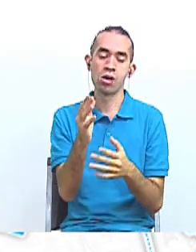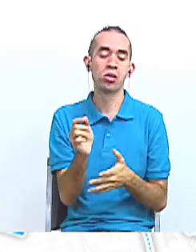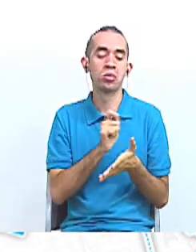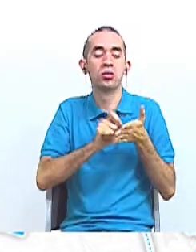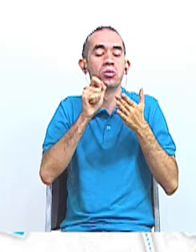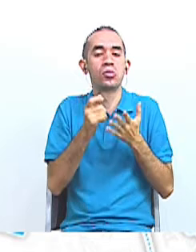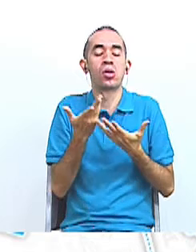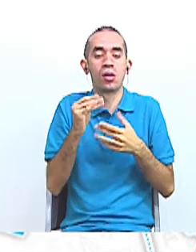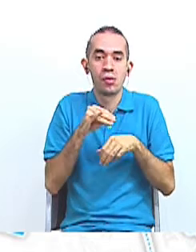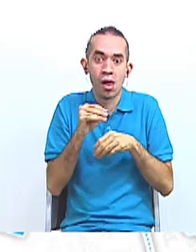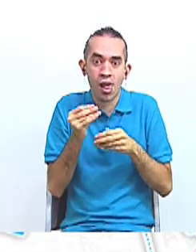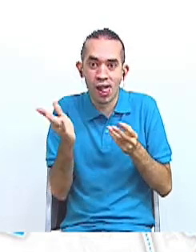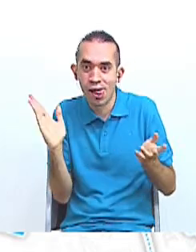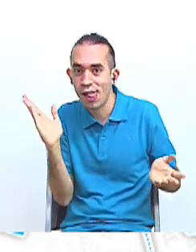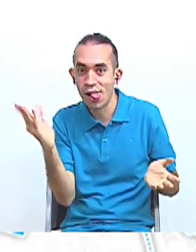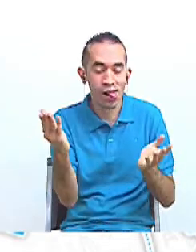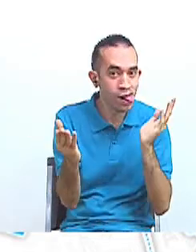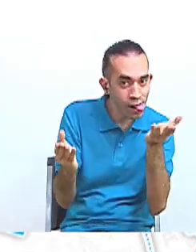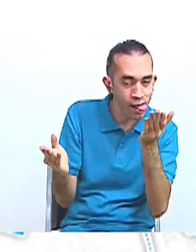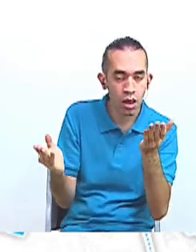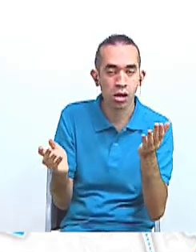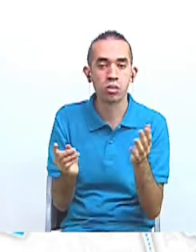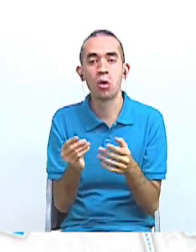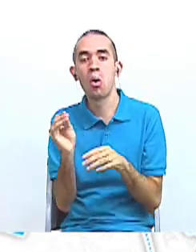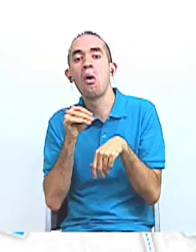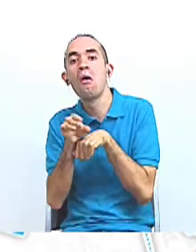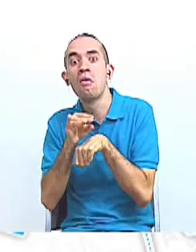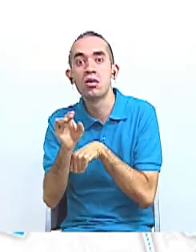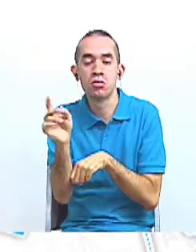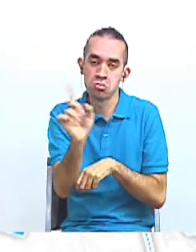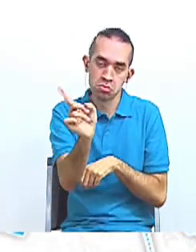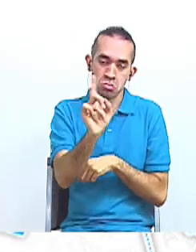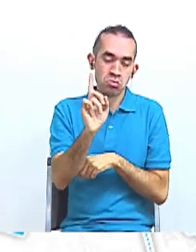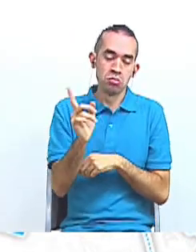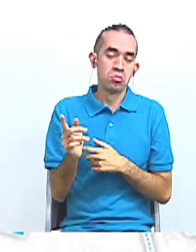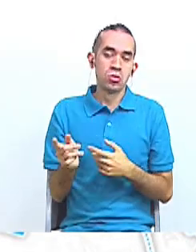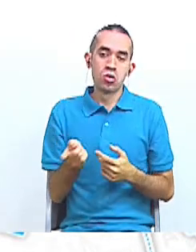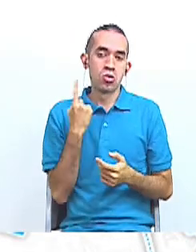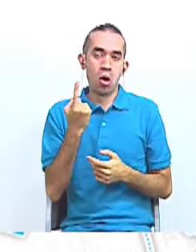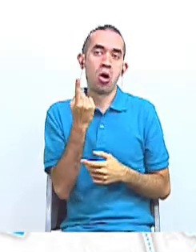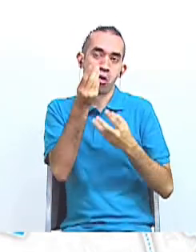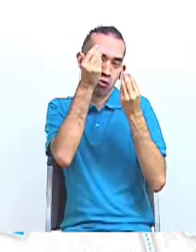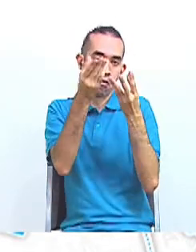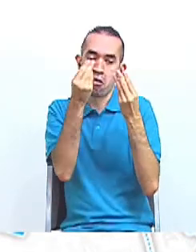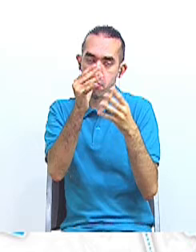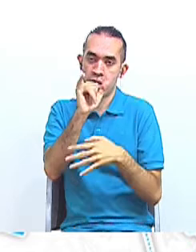to persuade us to do anything or doesn't want to influence our opinions or anything like